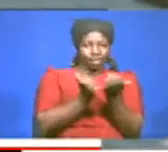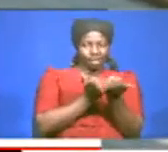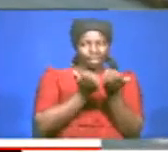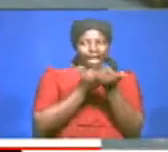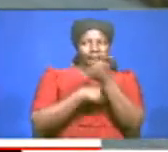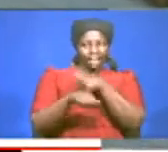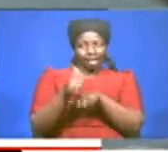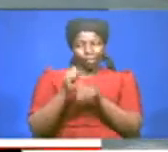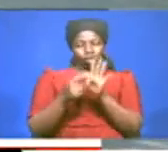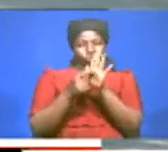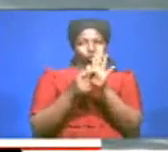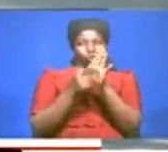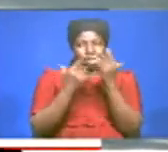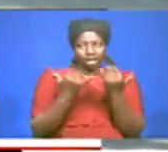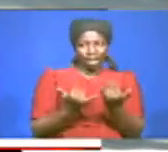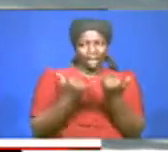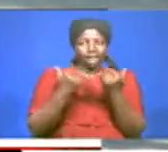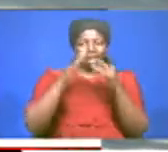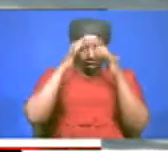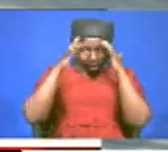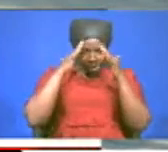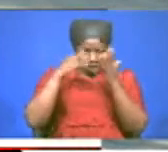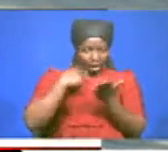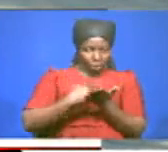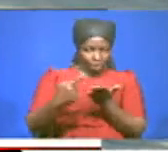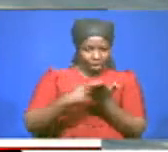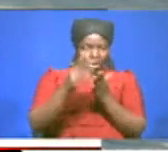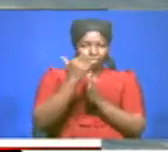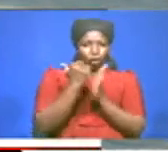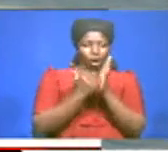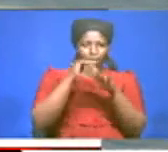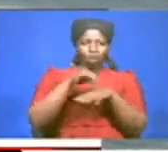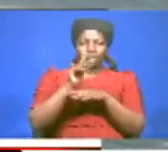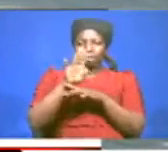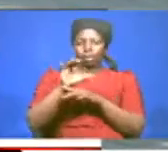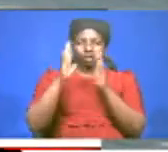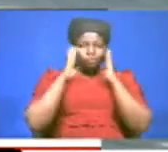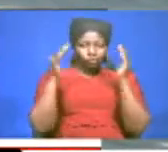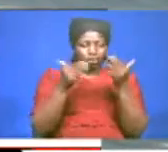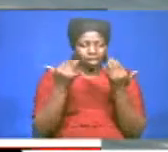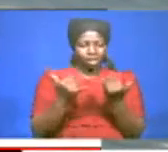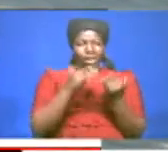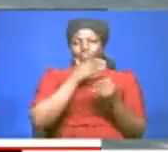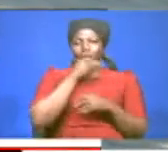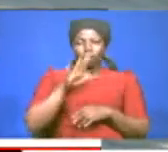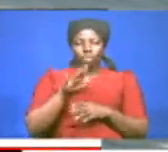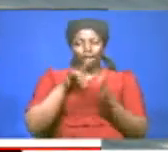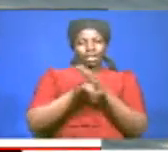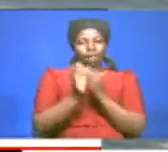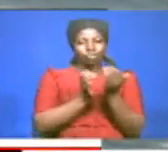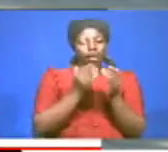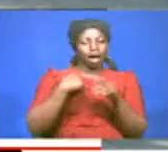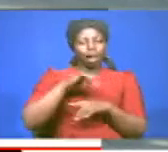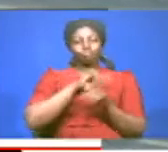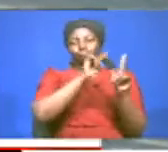on Young and Industrious, a weekly segment on KBC that focuses on young men and women in business. We traversed several counties to